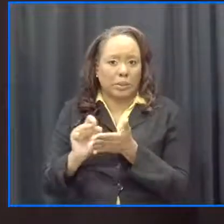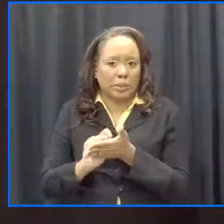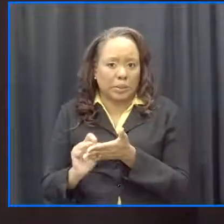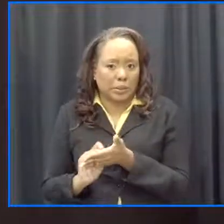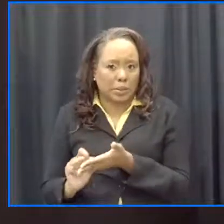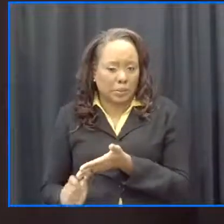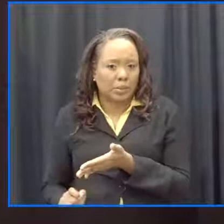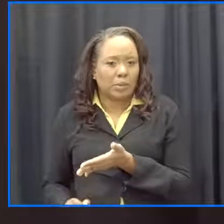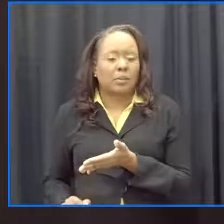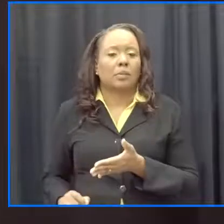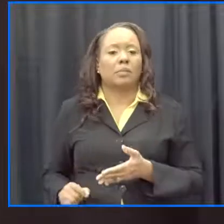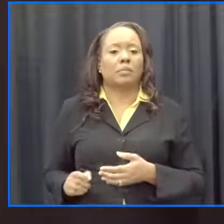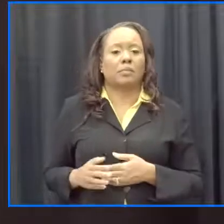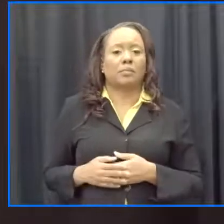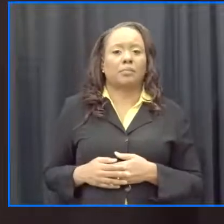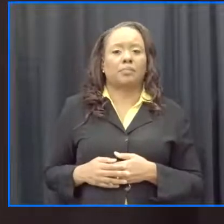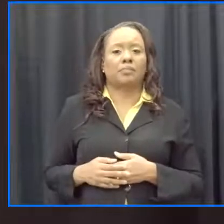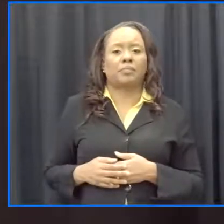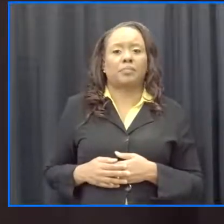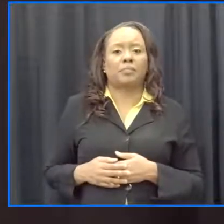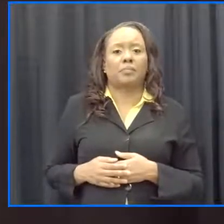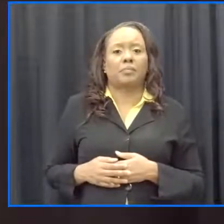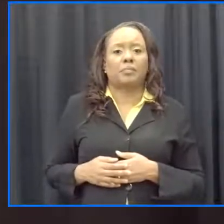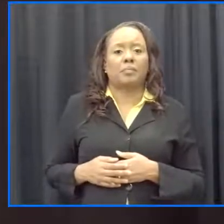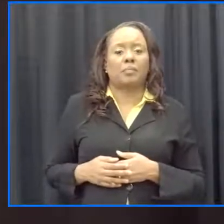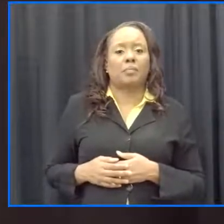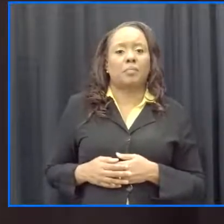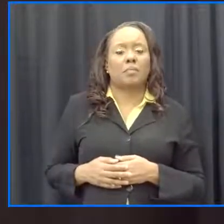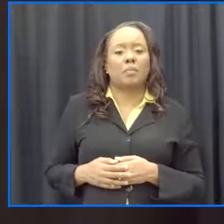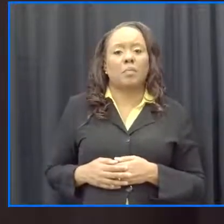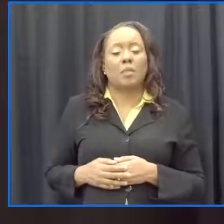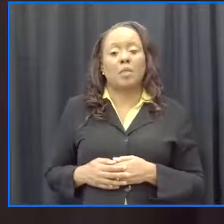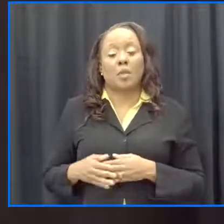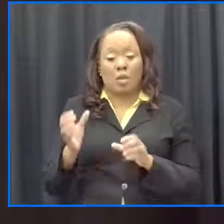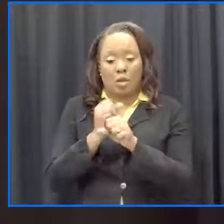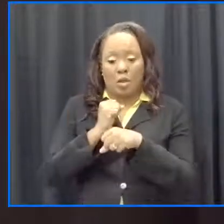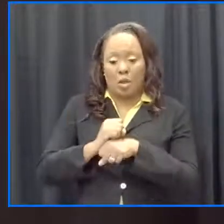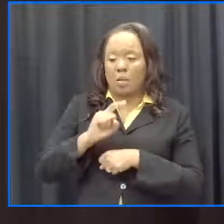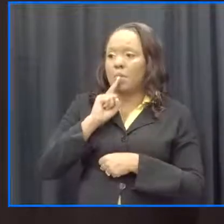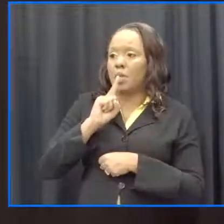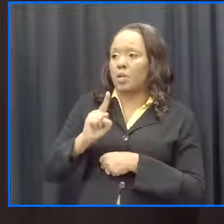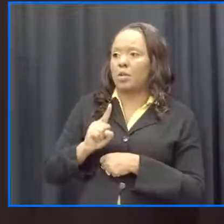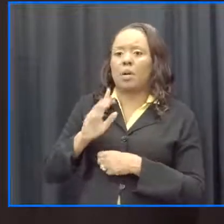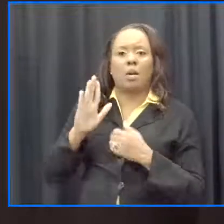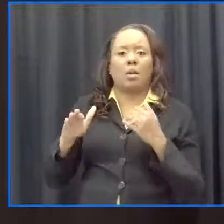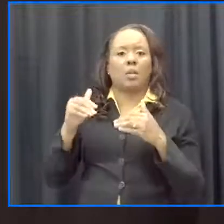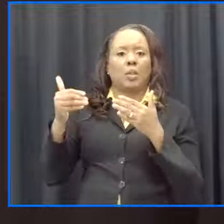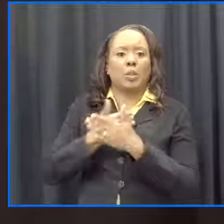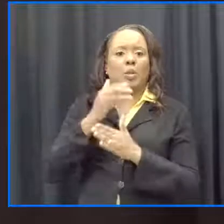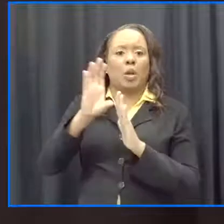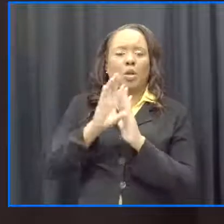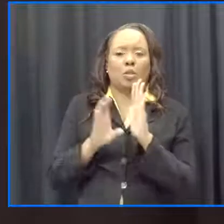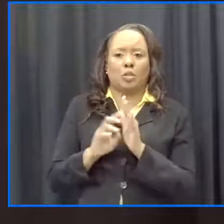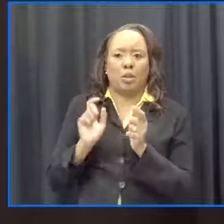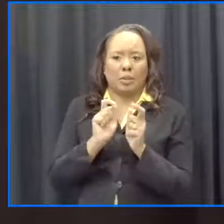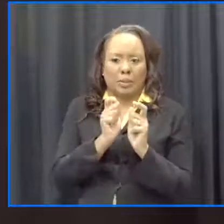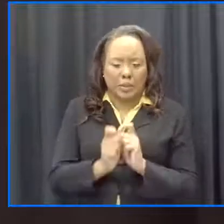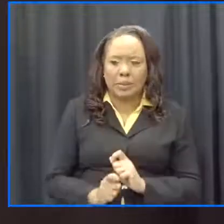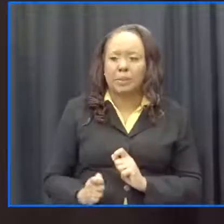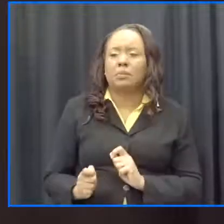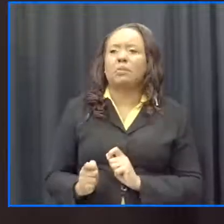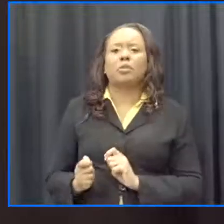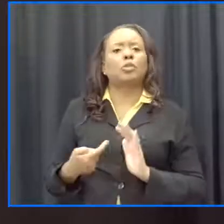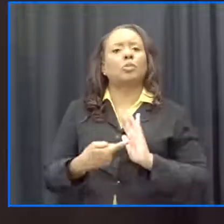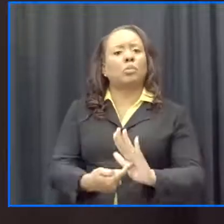of the commissioners, is necessary and desirable to meet the circumstances of a 21st century Barbados, and that